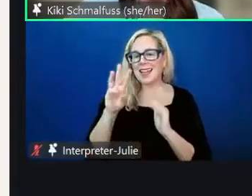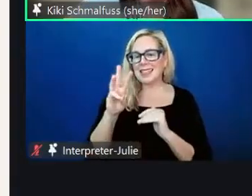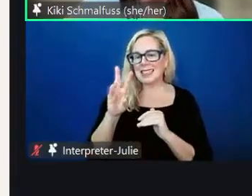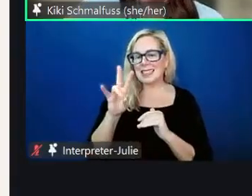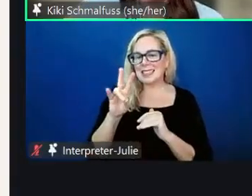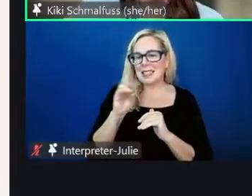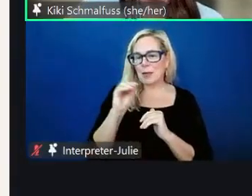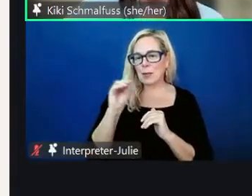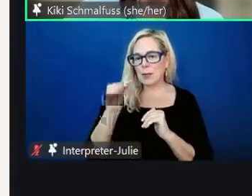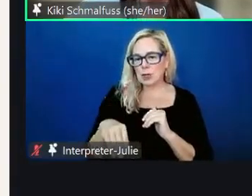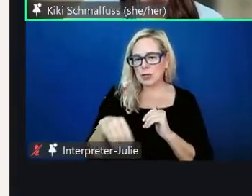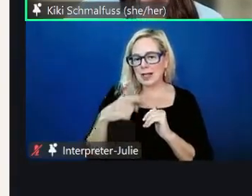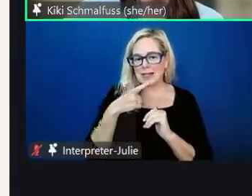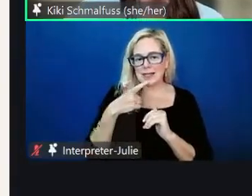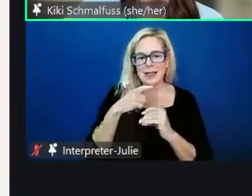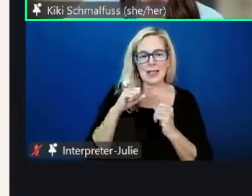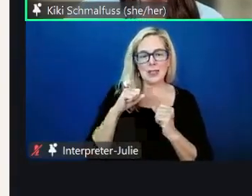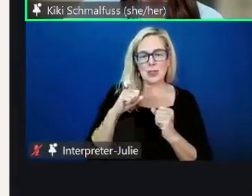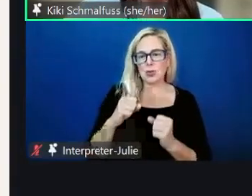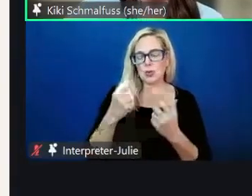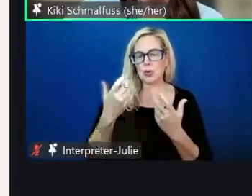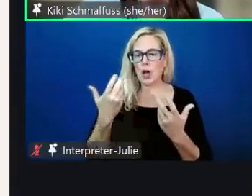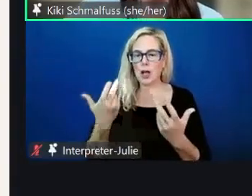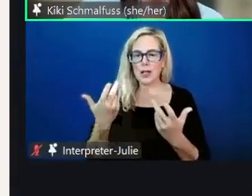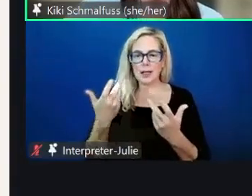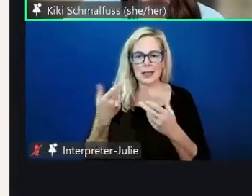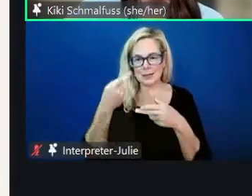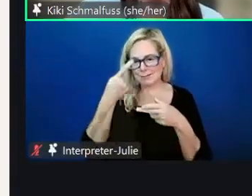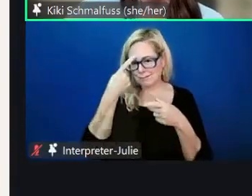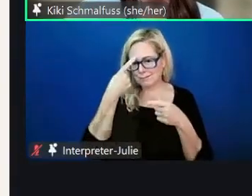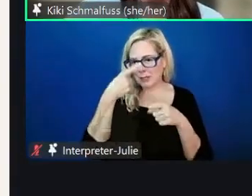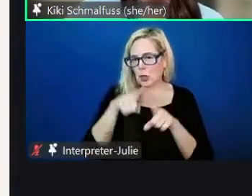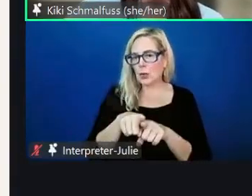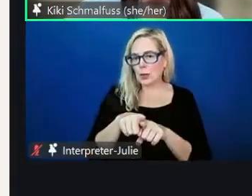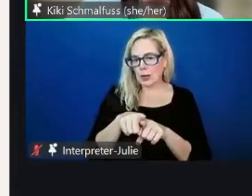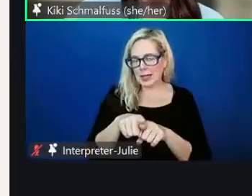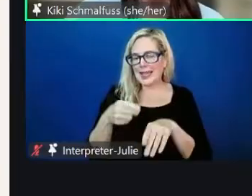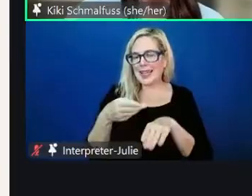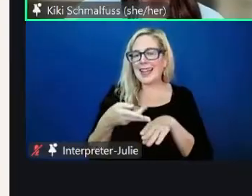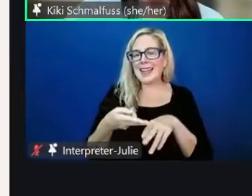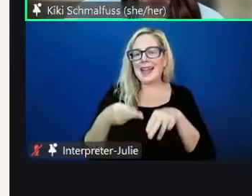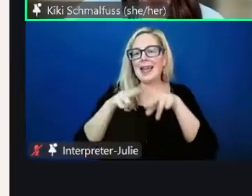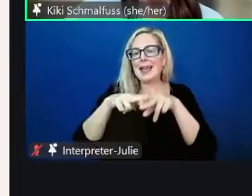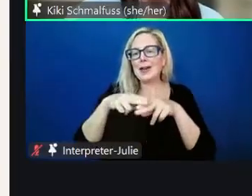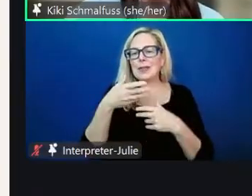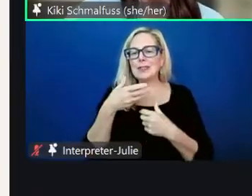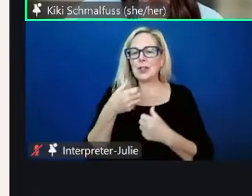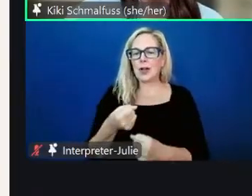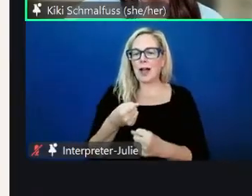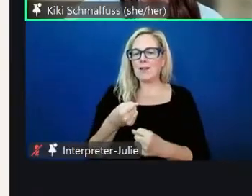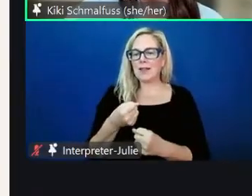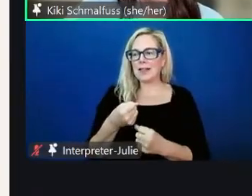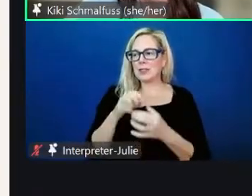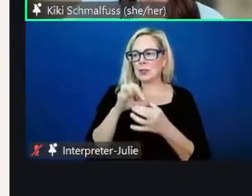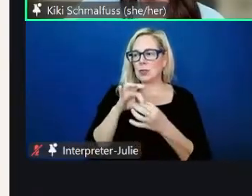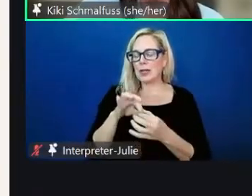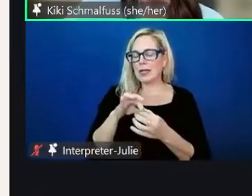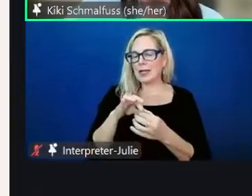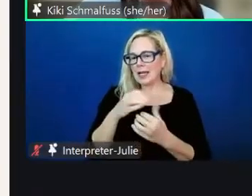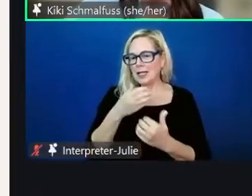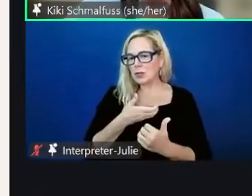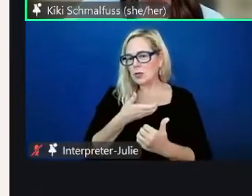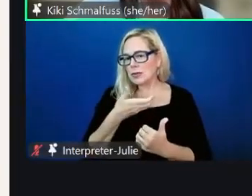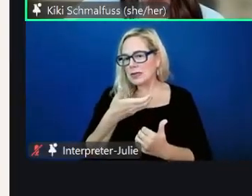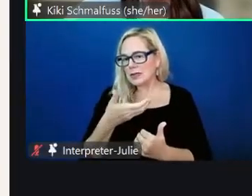indicated they strongly agree or agree that the program increased their confidence in how and when they choose to disclose their disability or chronic illness, and